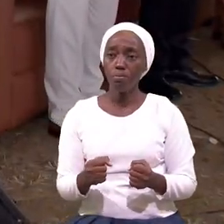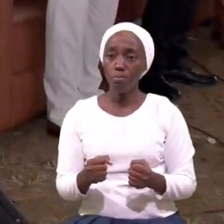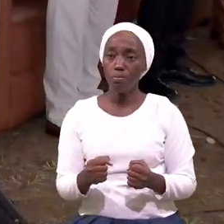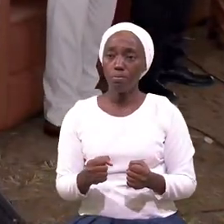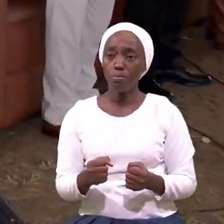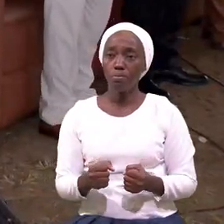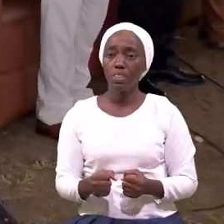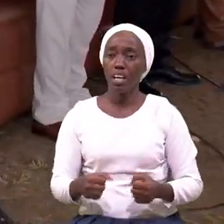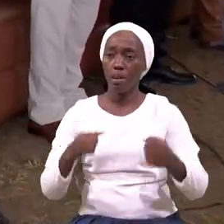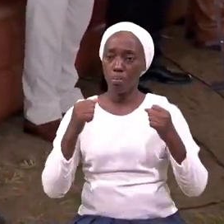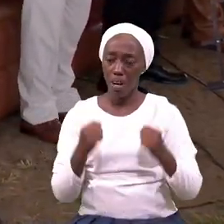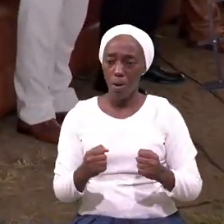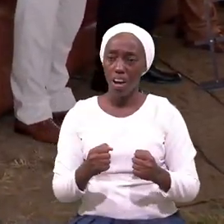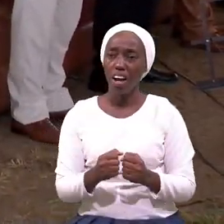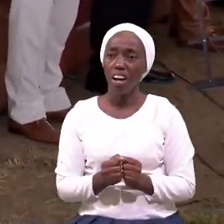Power.